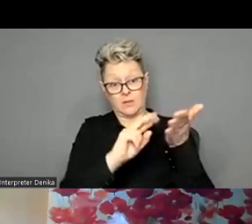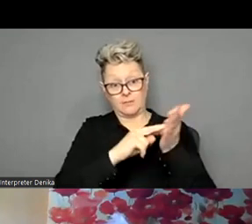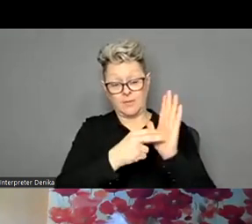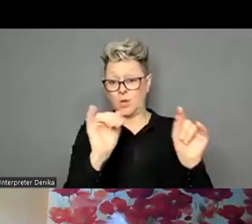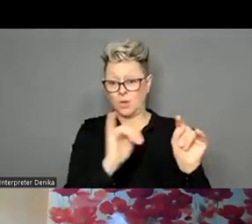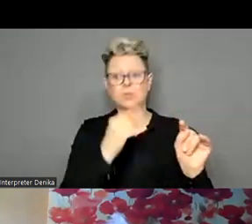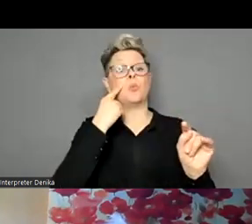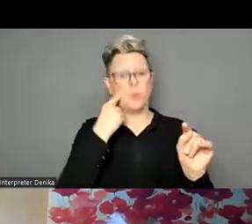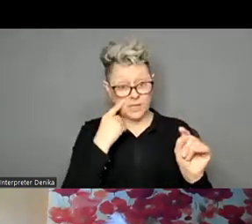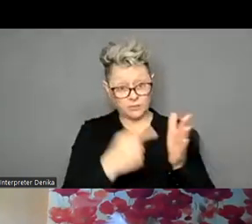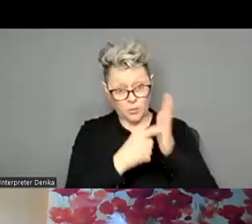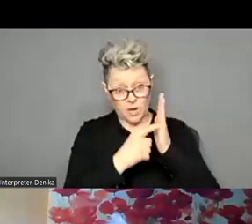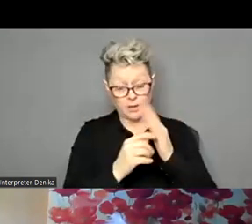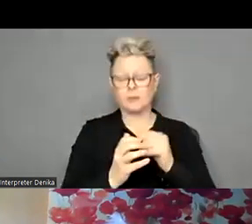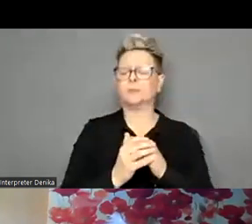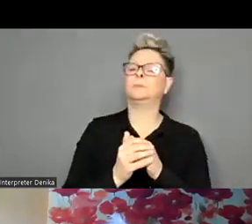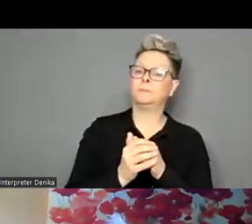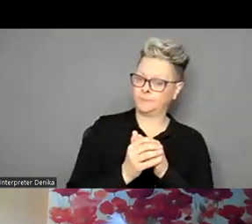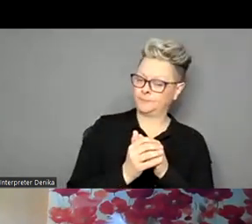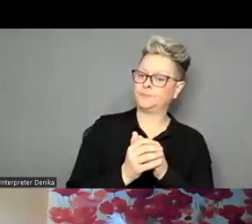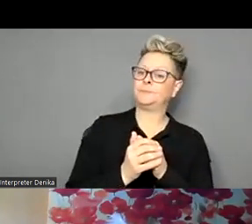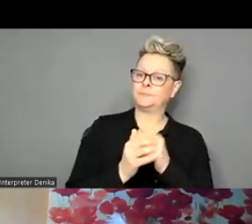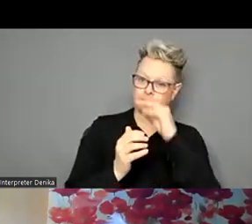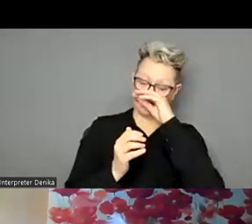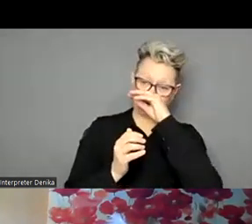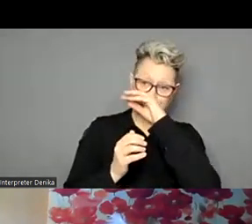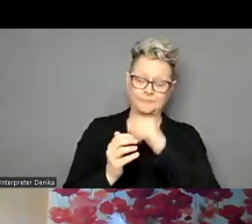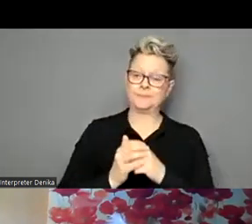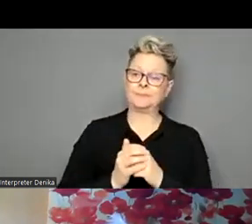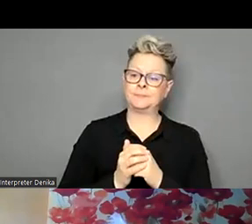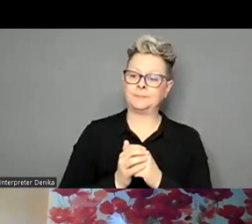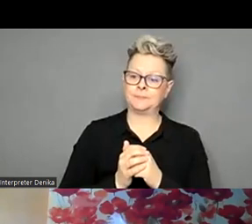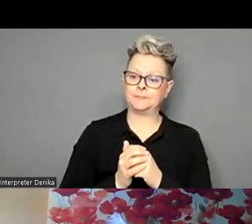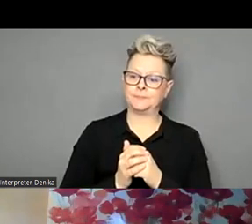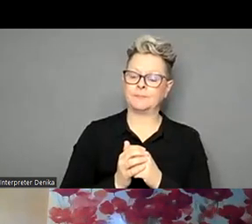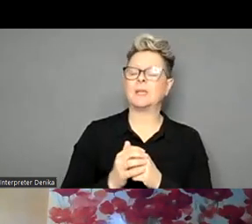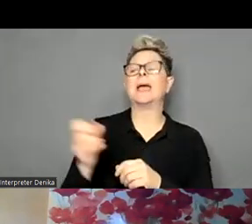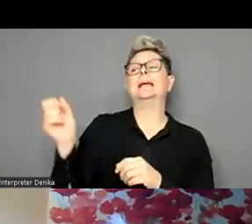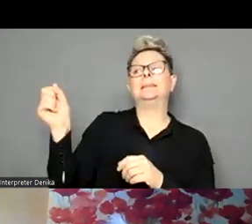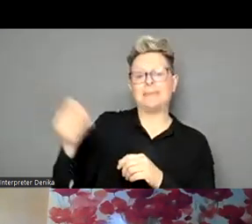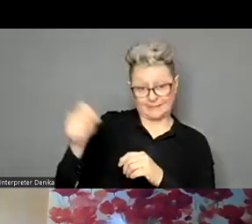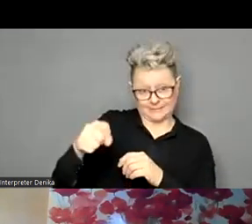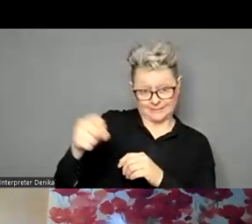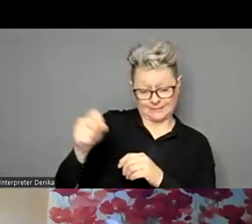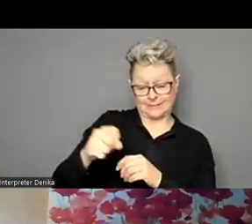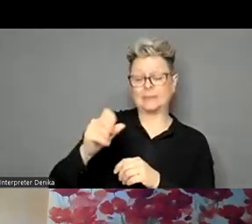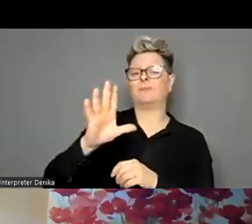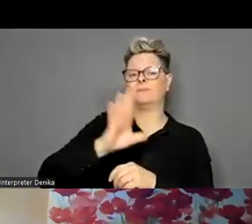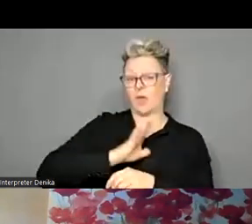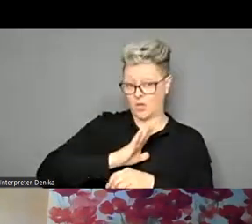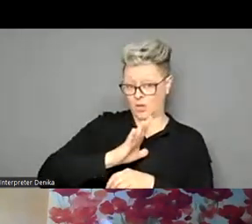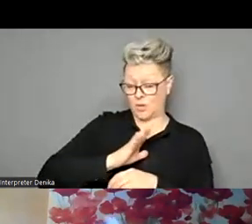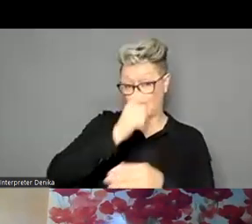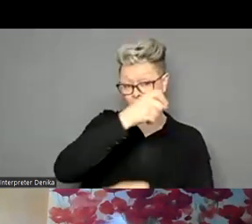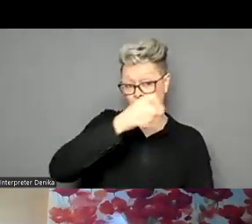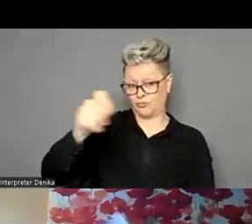on. Again, I mean, it's like, yes, it can work. No,